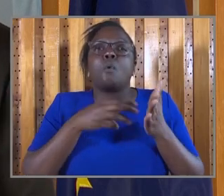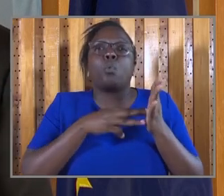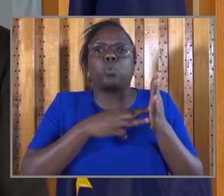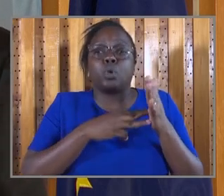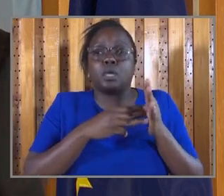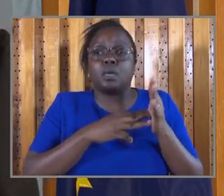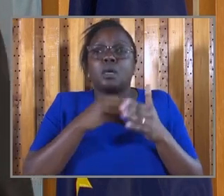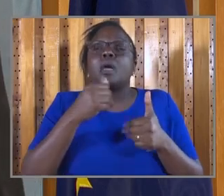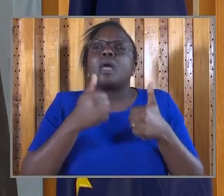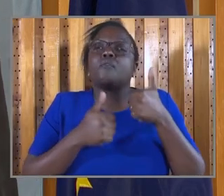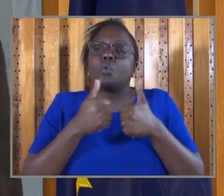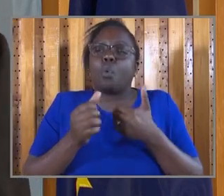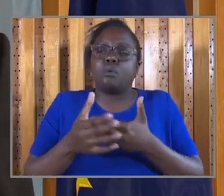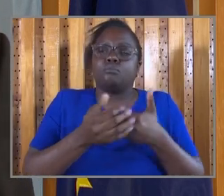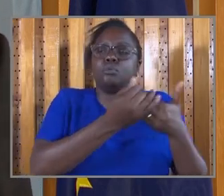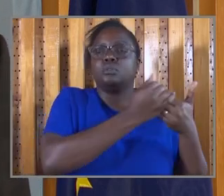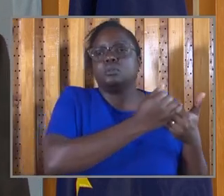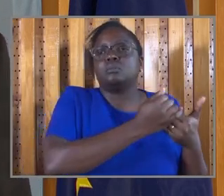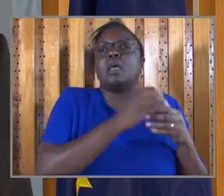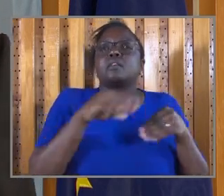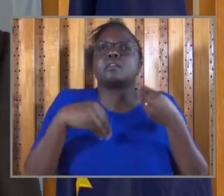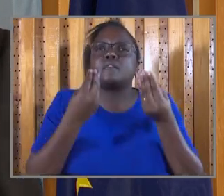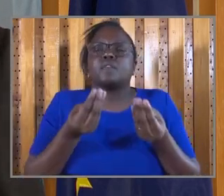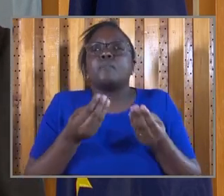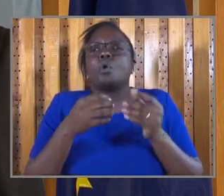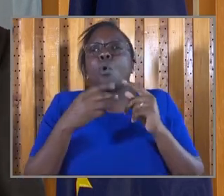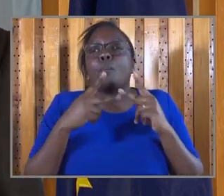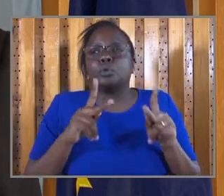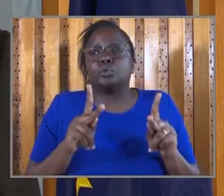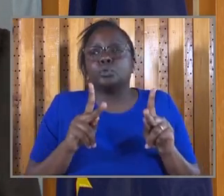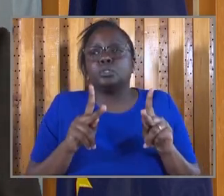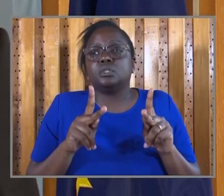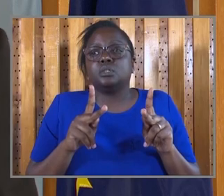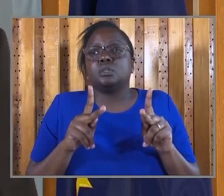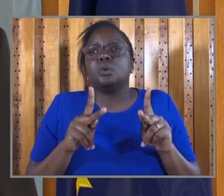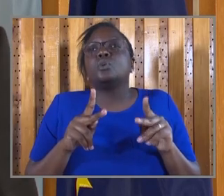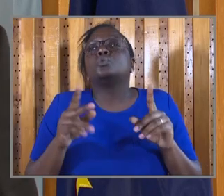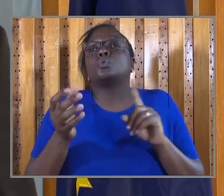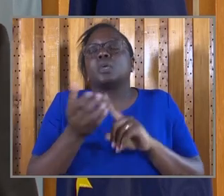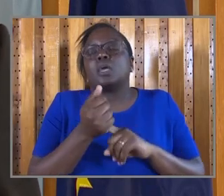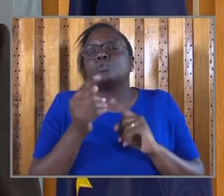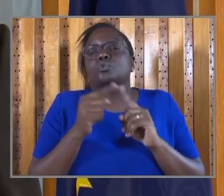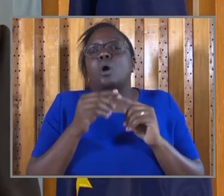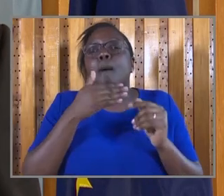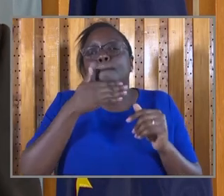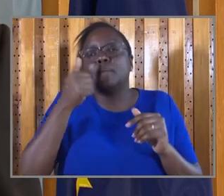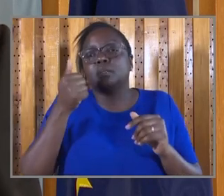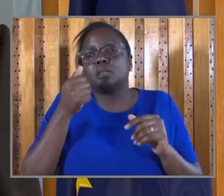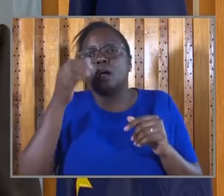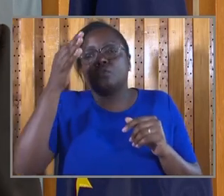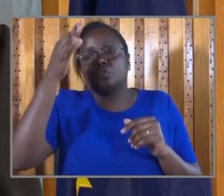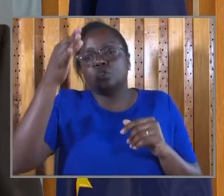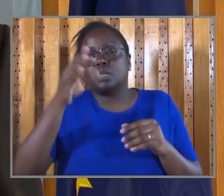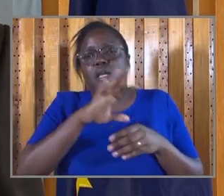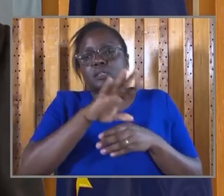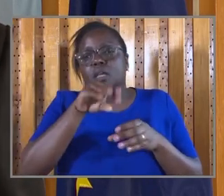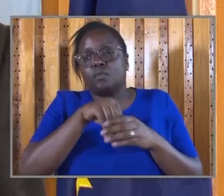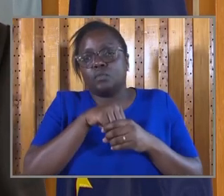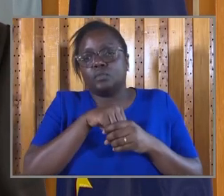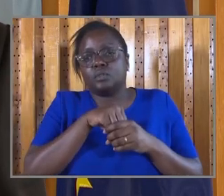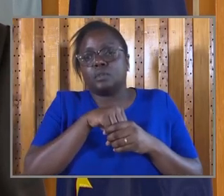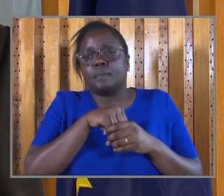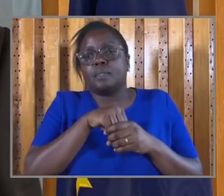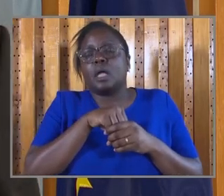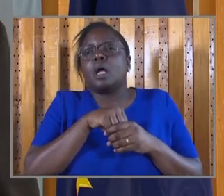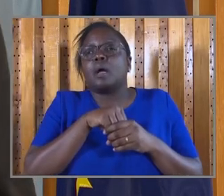by the hand, if we give them the opportunity to also reach a better future. And that actually involves a combination